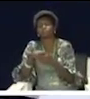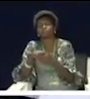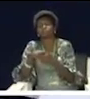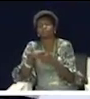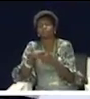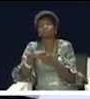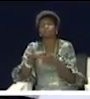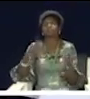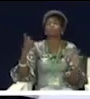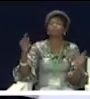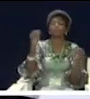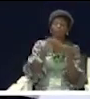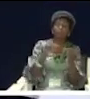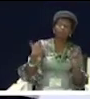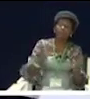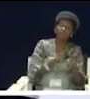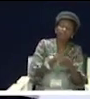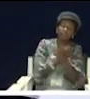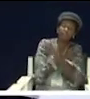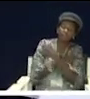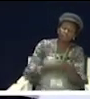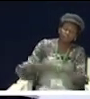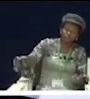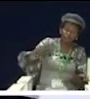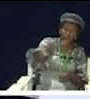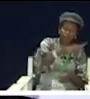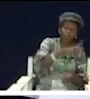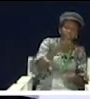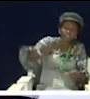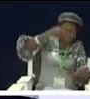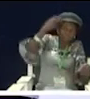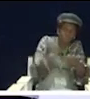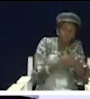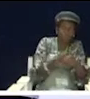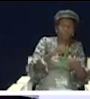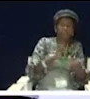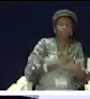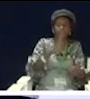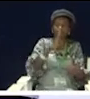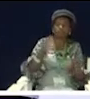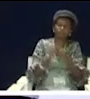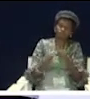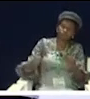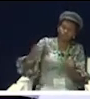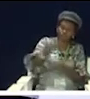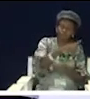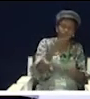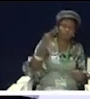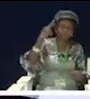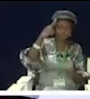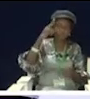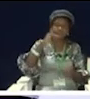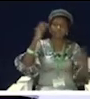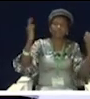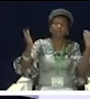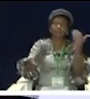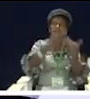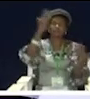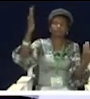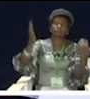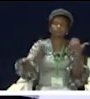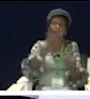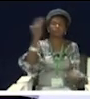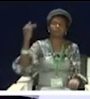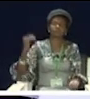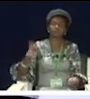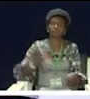The more I love you, the tougher I will be with you. The reason is simple.